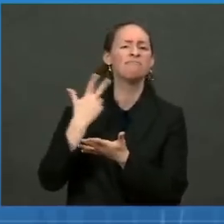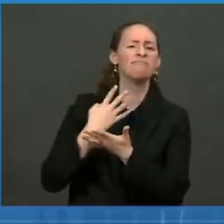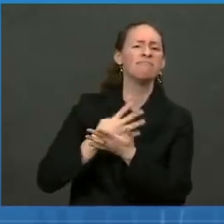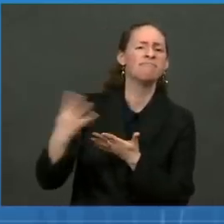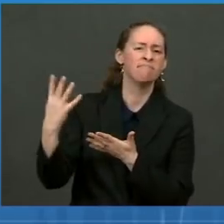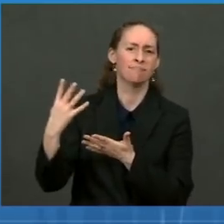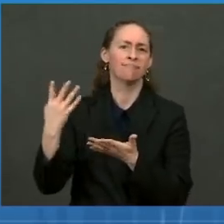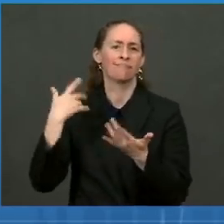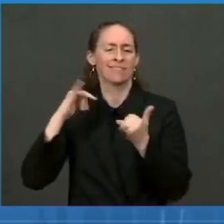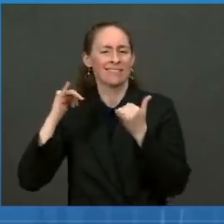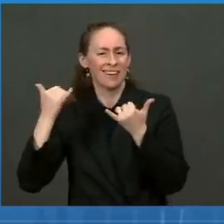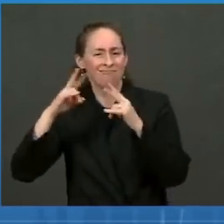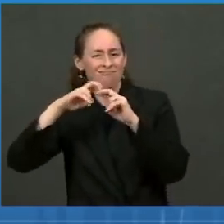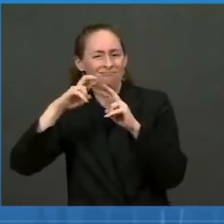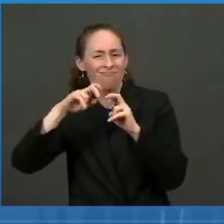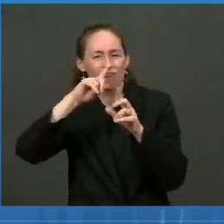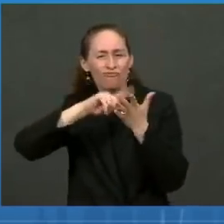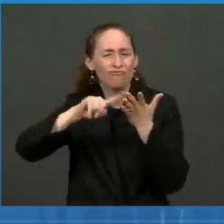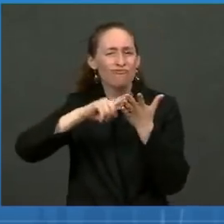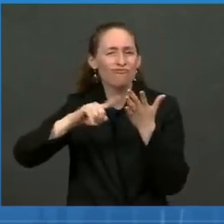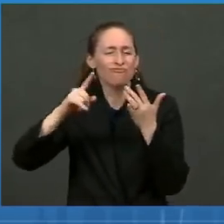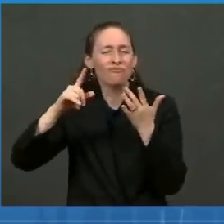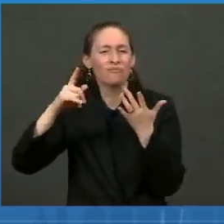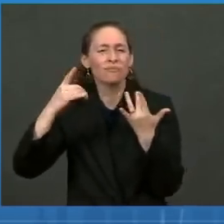Next question.